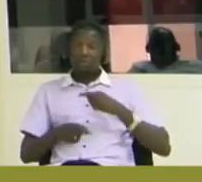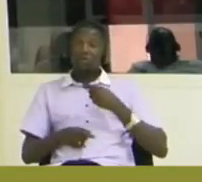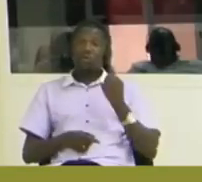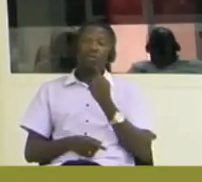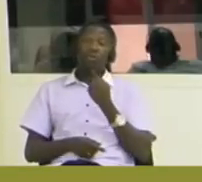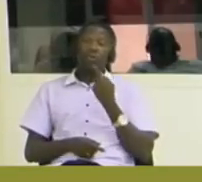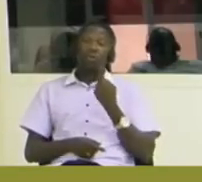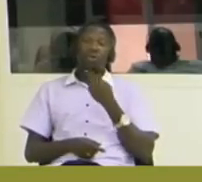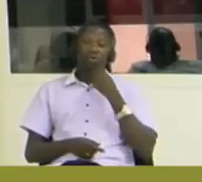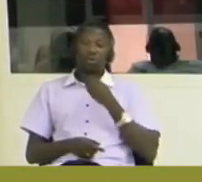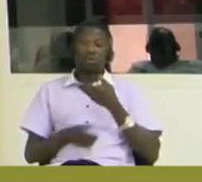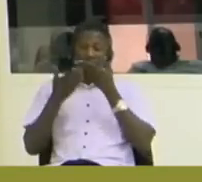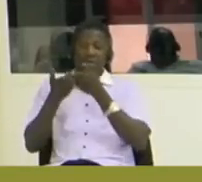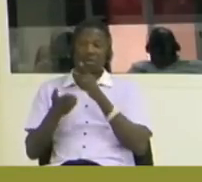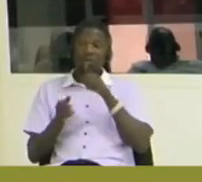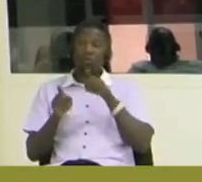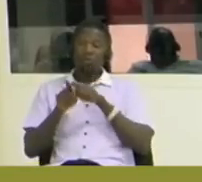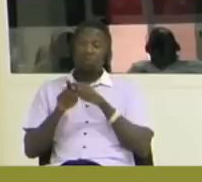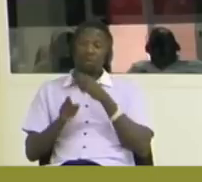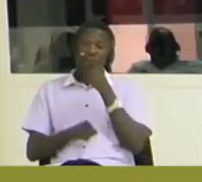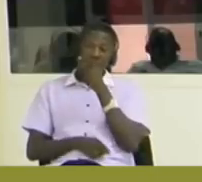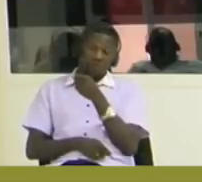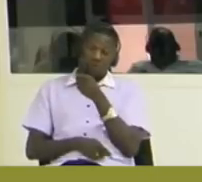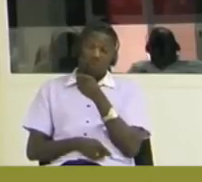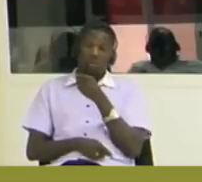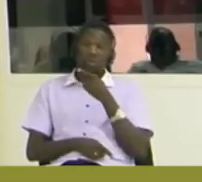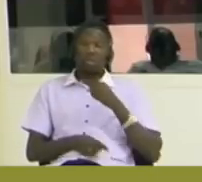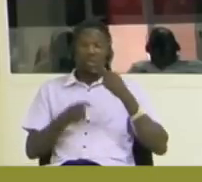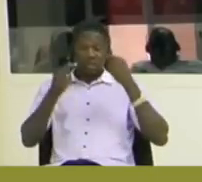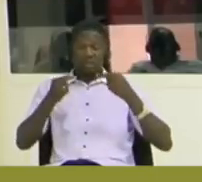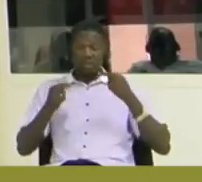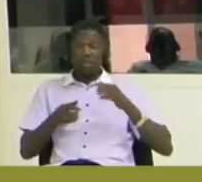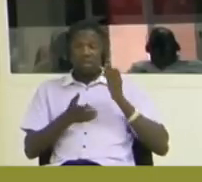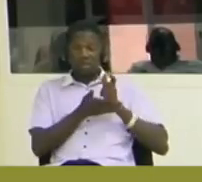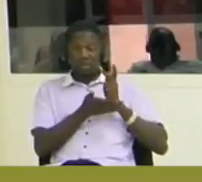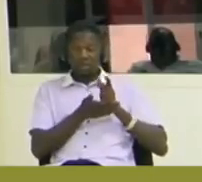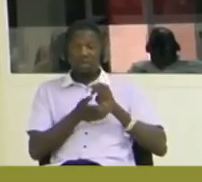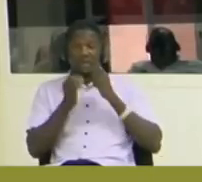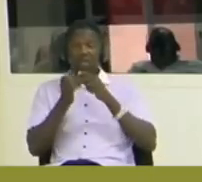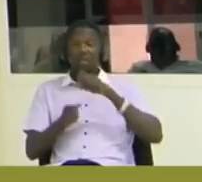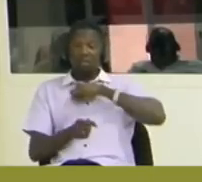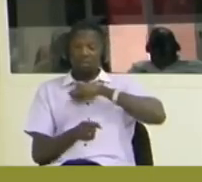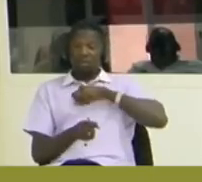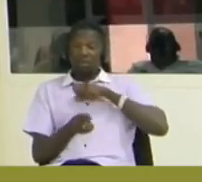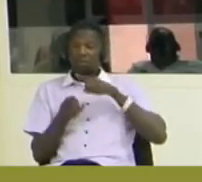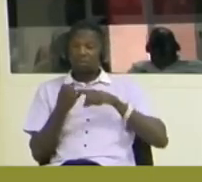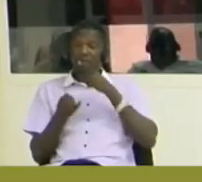you, he testified that himself,